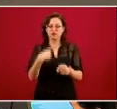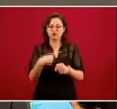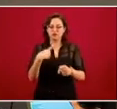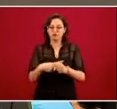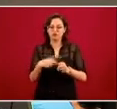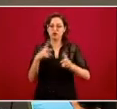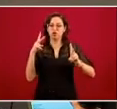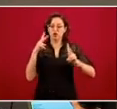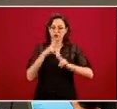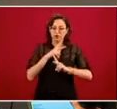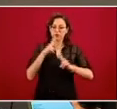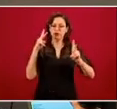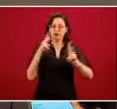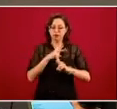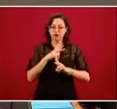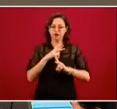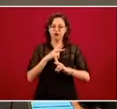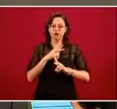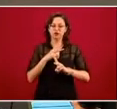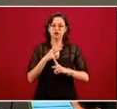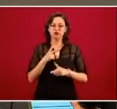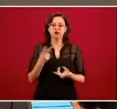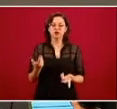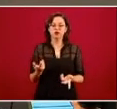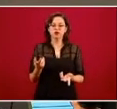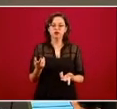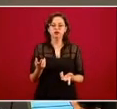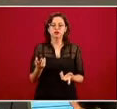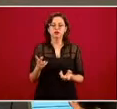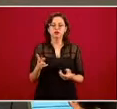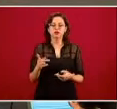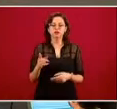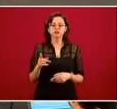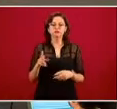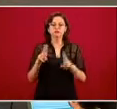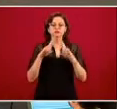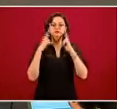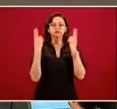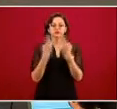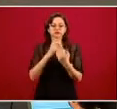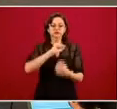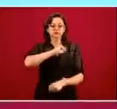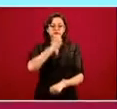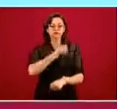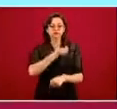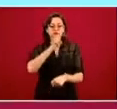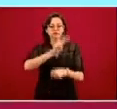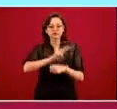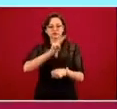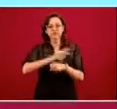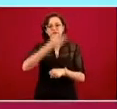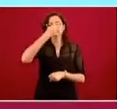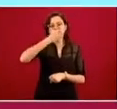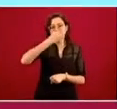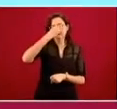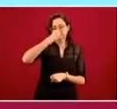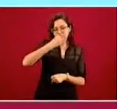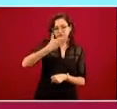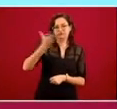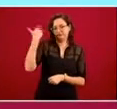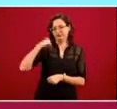475 units that are used to monitor respiratory diseases that were previously known